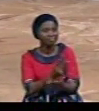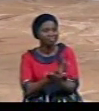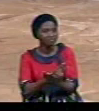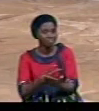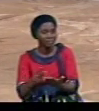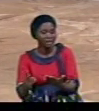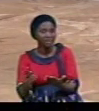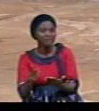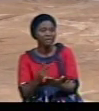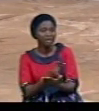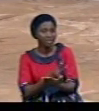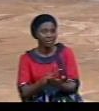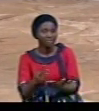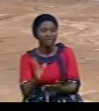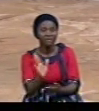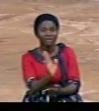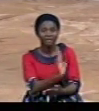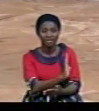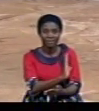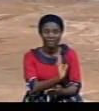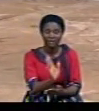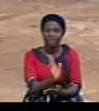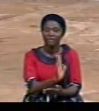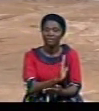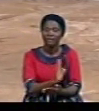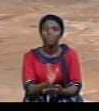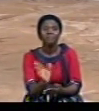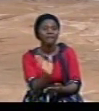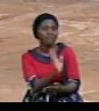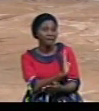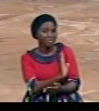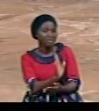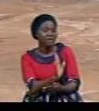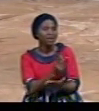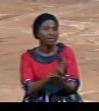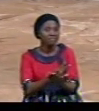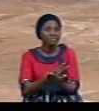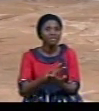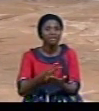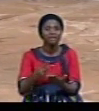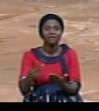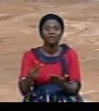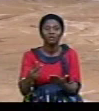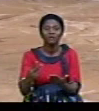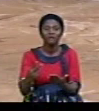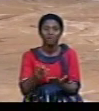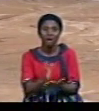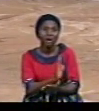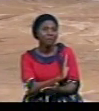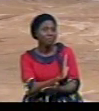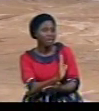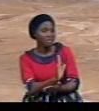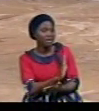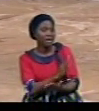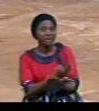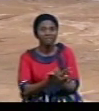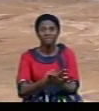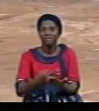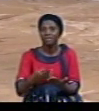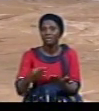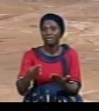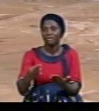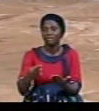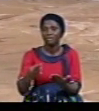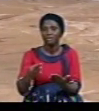fellow bye bye bye bye bye bye bye bye bye bye bye failure bye